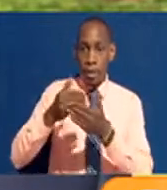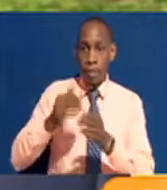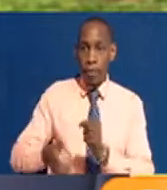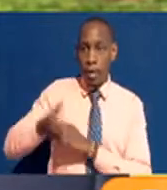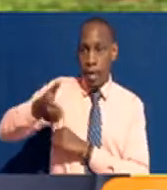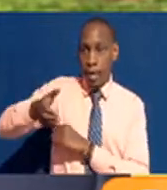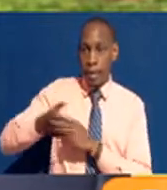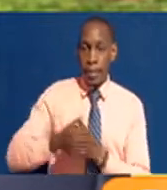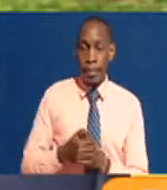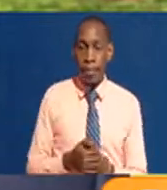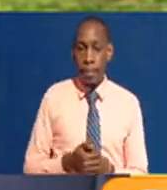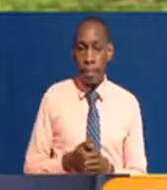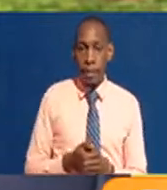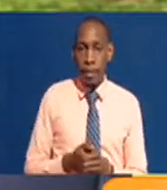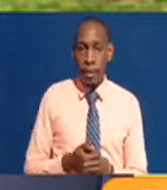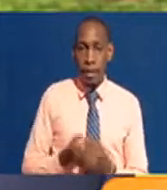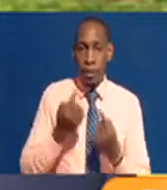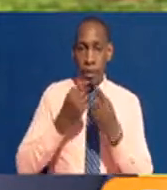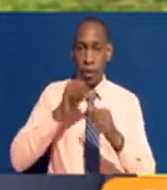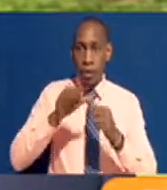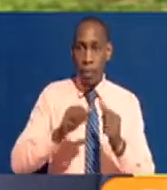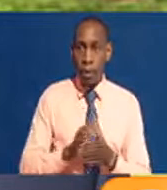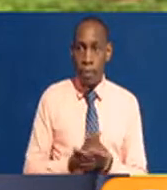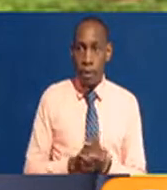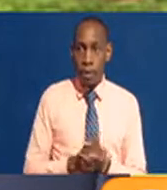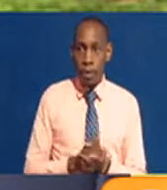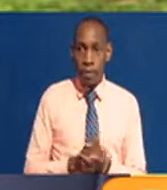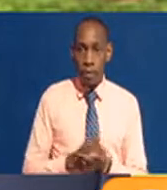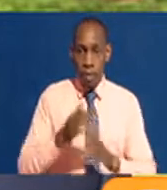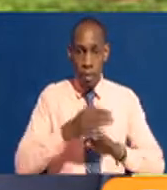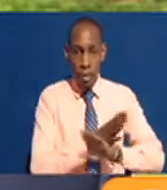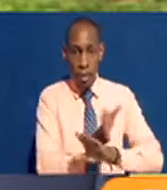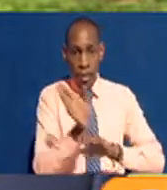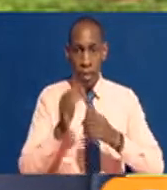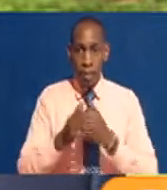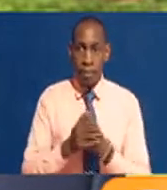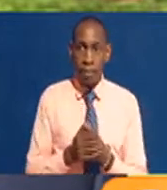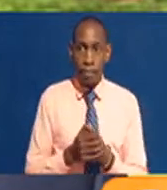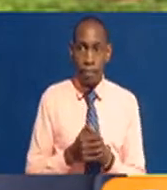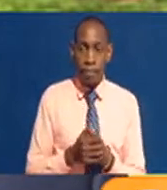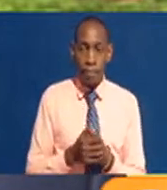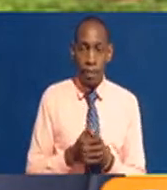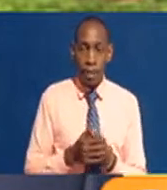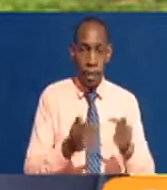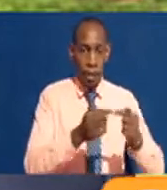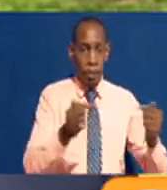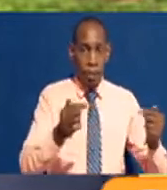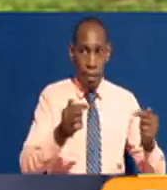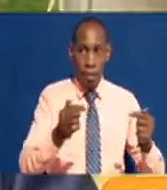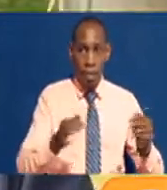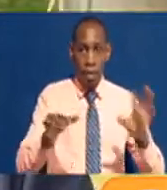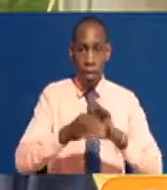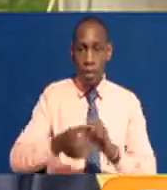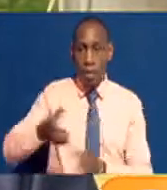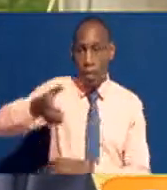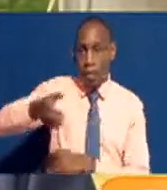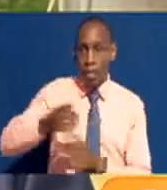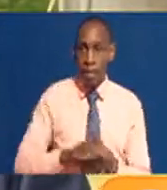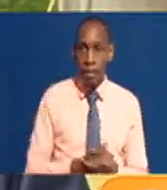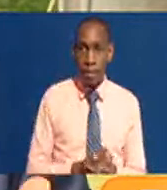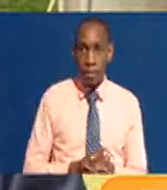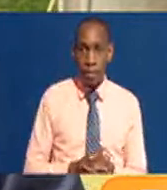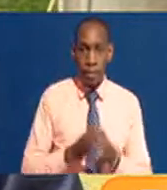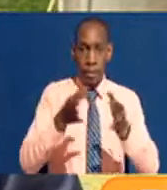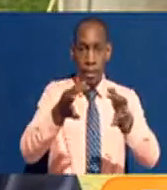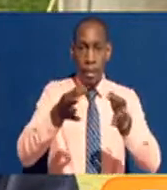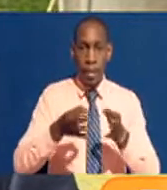handshake. And if you're talking about muzzling and being cheeky, the cheekiness and muzzling of the opposition came with a handshake. To have an accountable